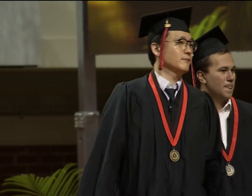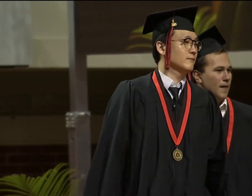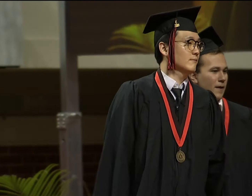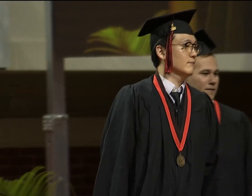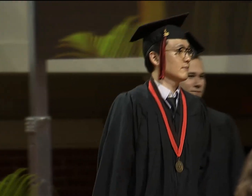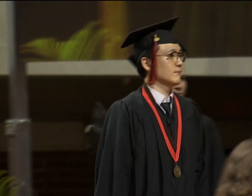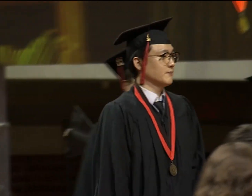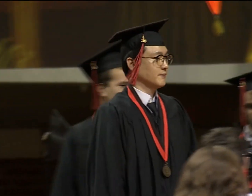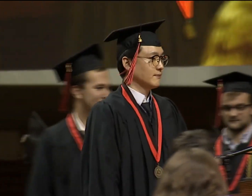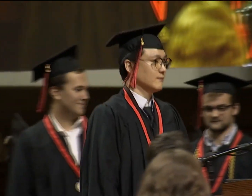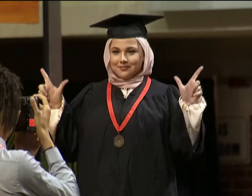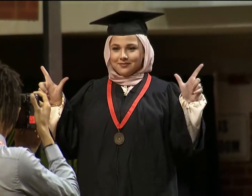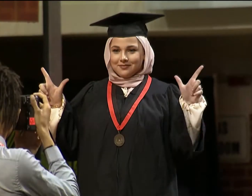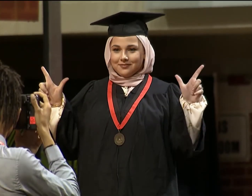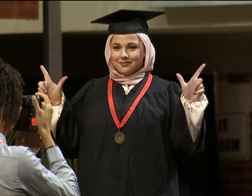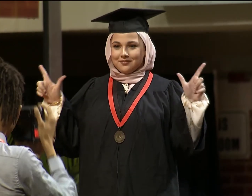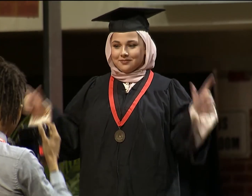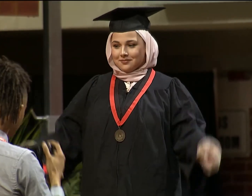Luke O.